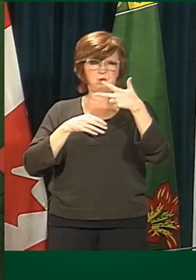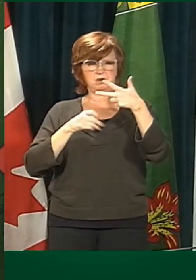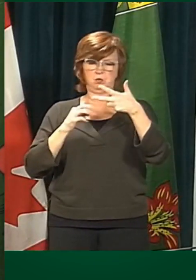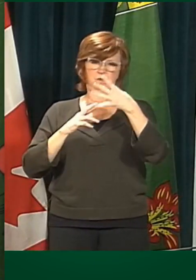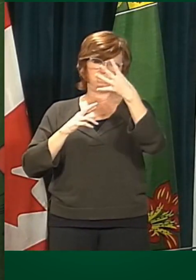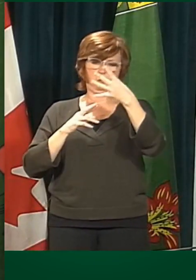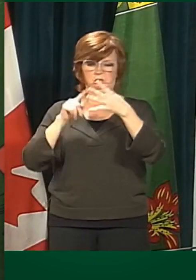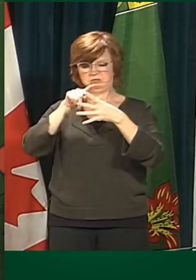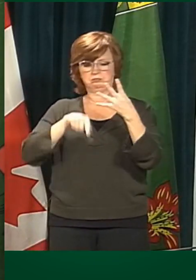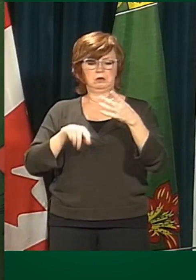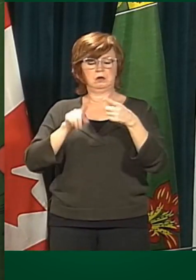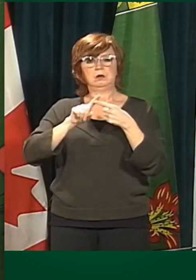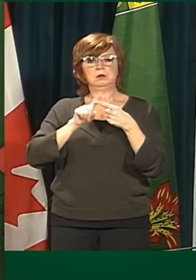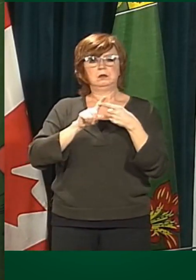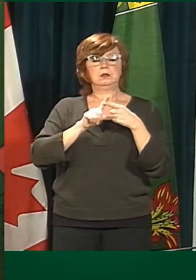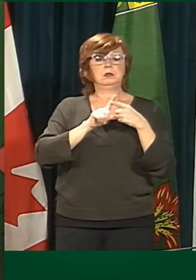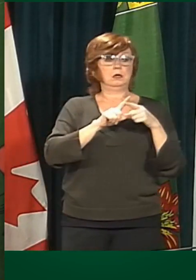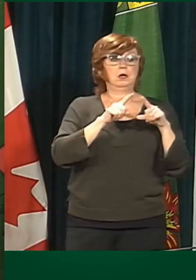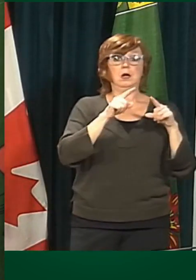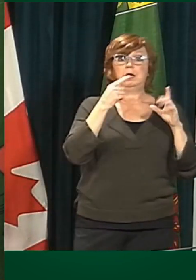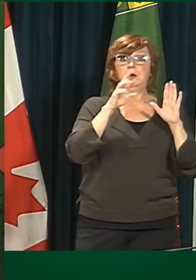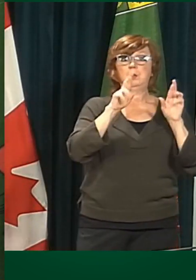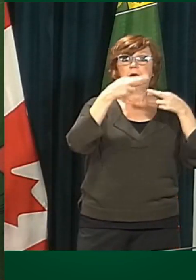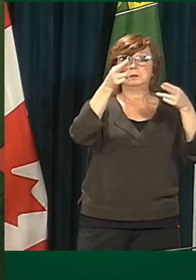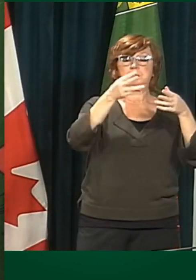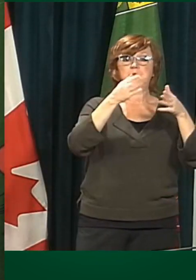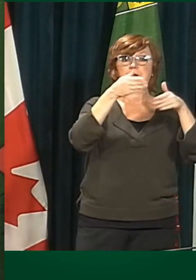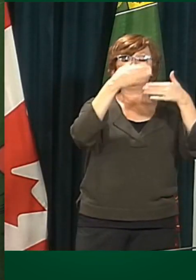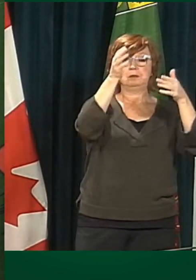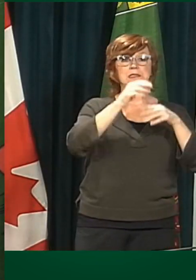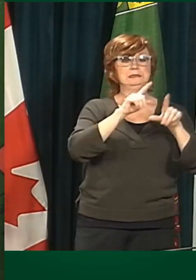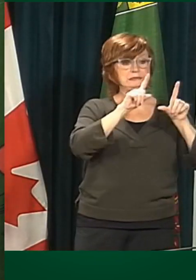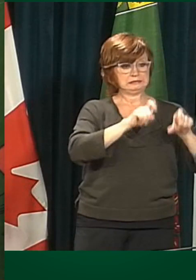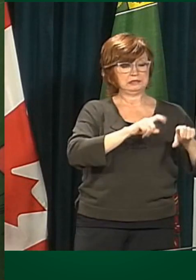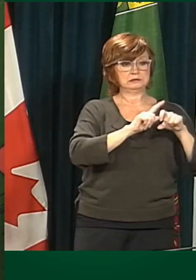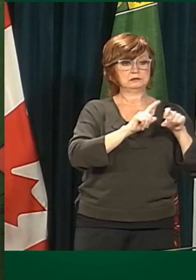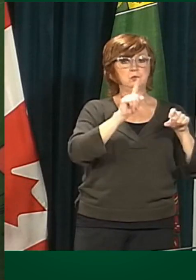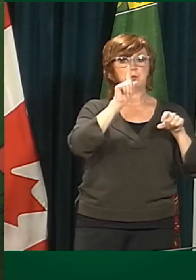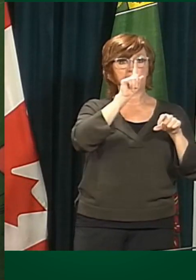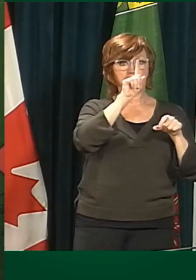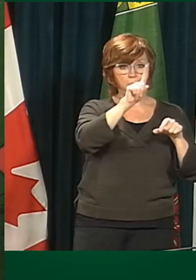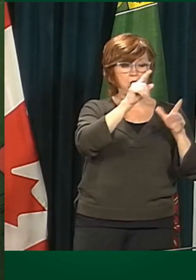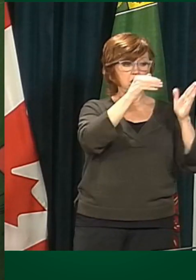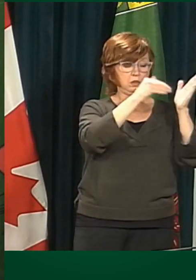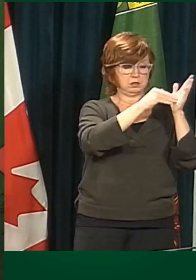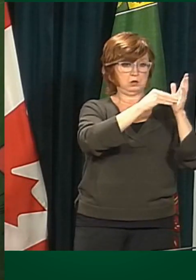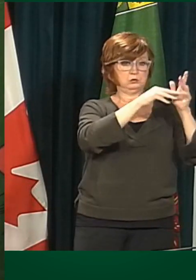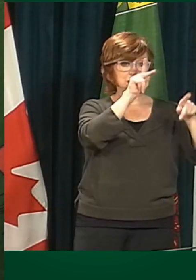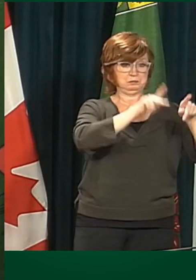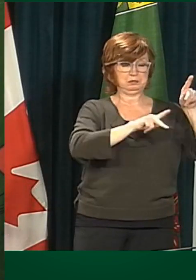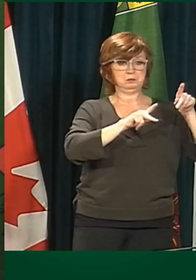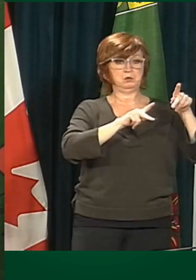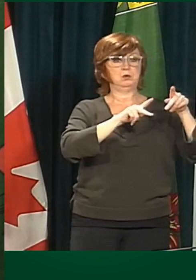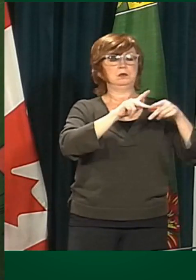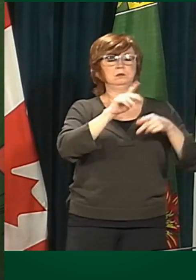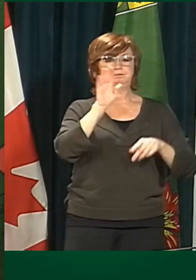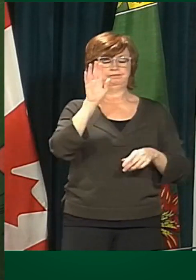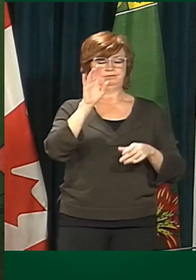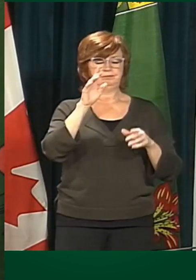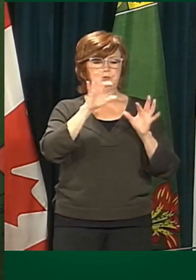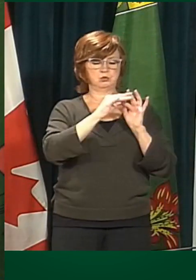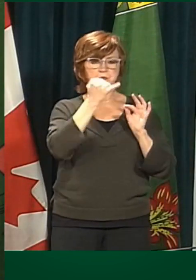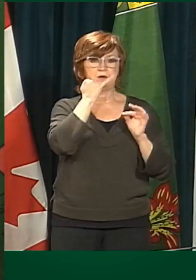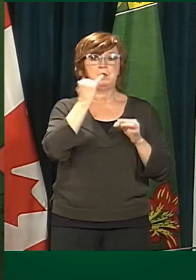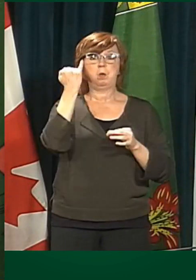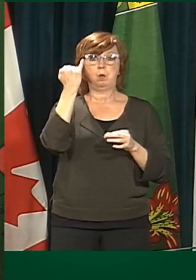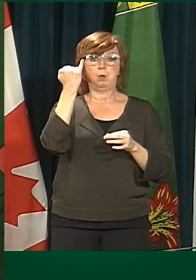be that you should test at around 1,000 per million rate, or several authorities have given